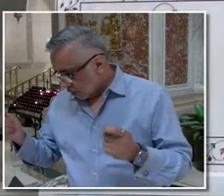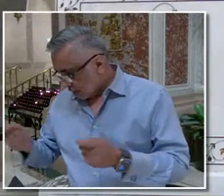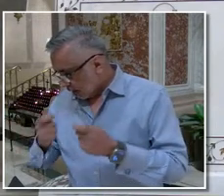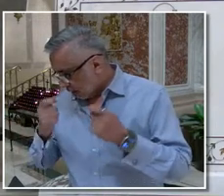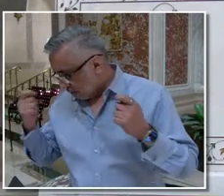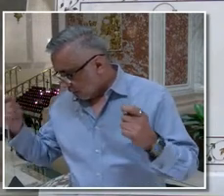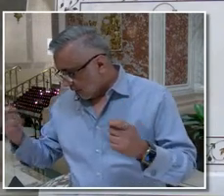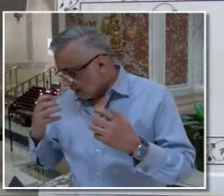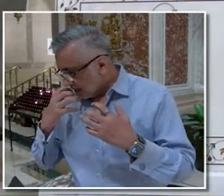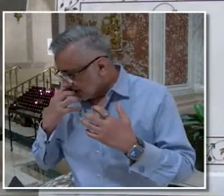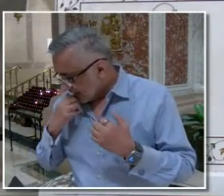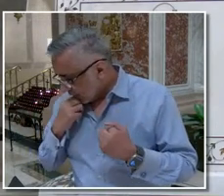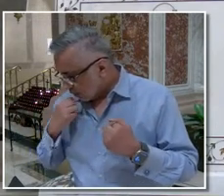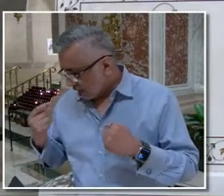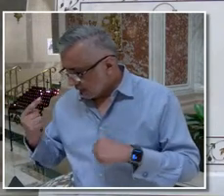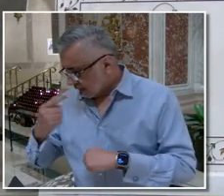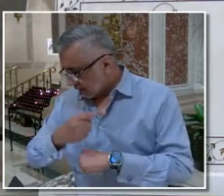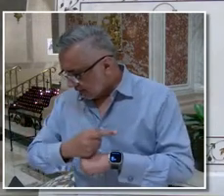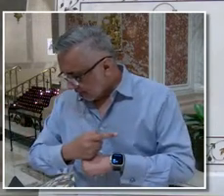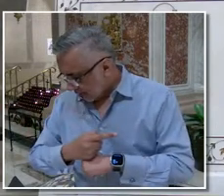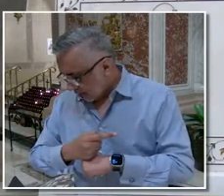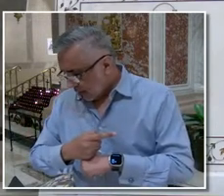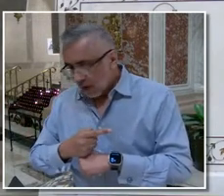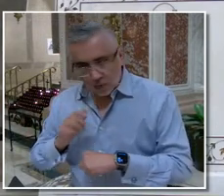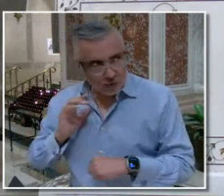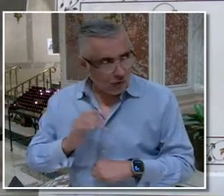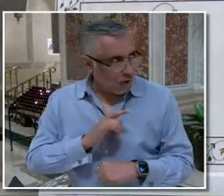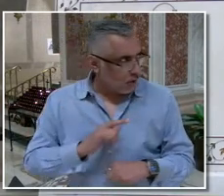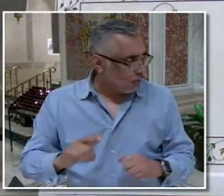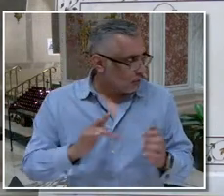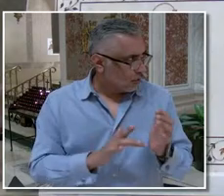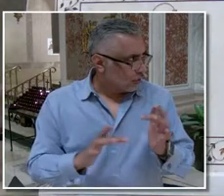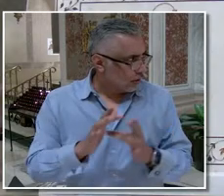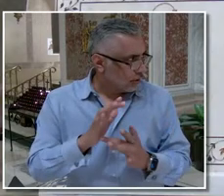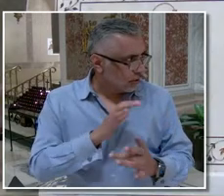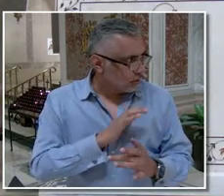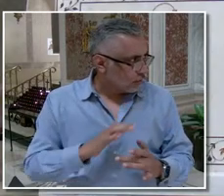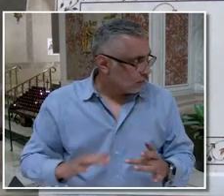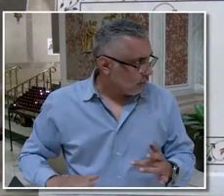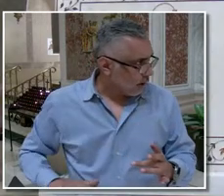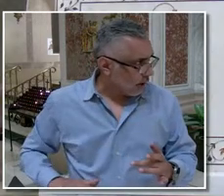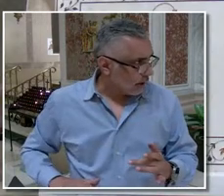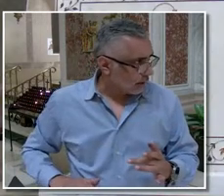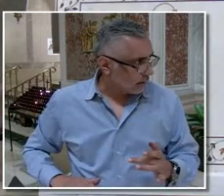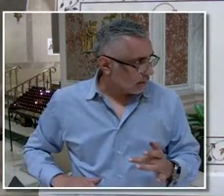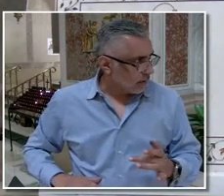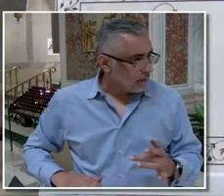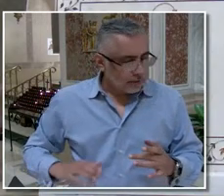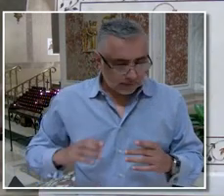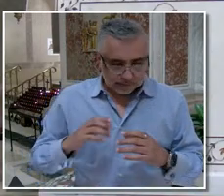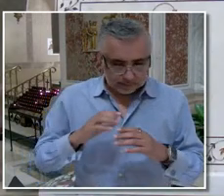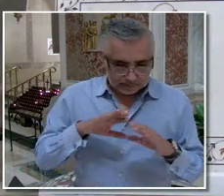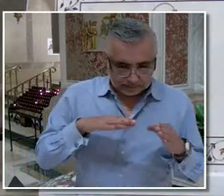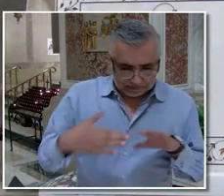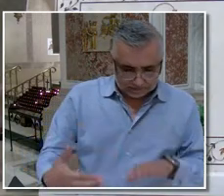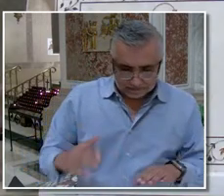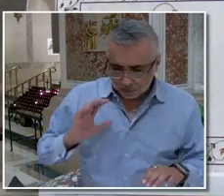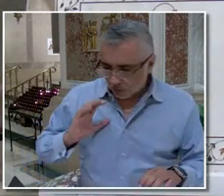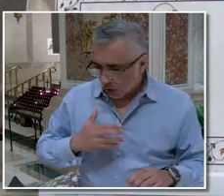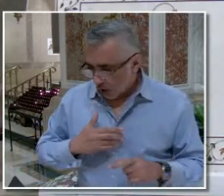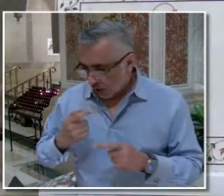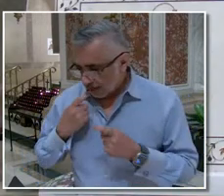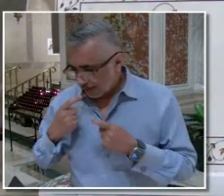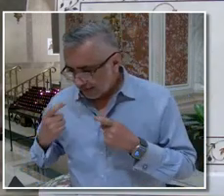Celebrating the most sacred day on which our Lord Jesus Christ was handed over for our sake, and